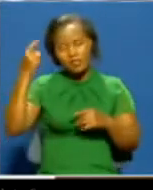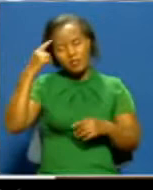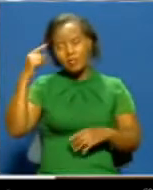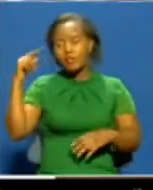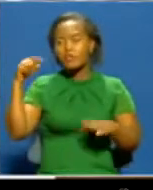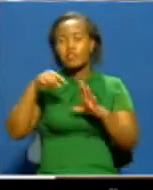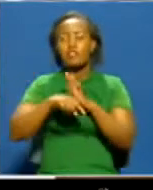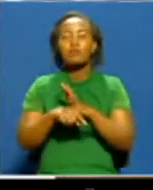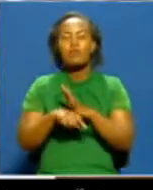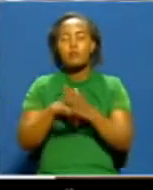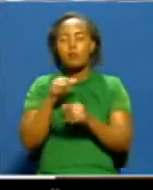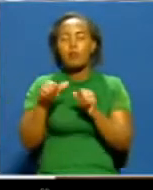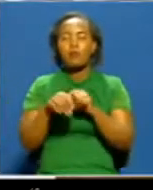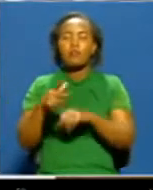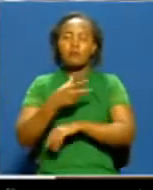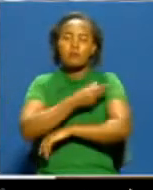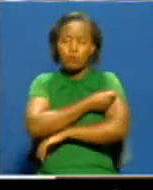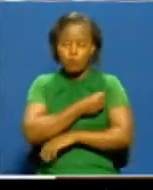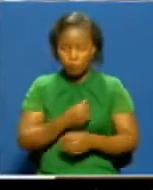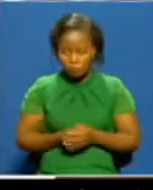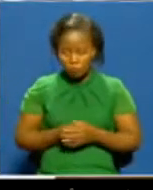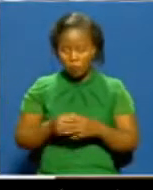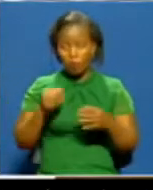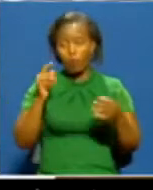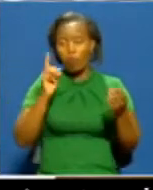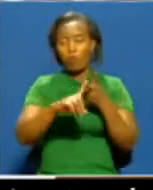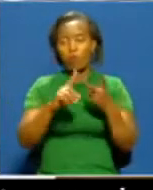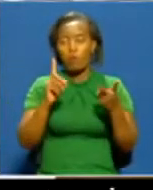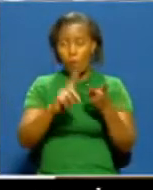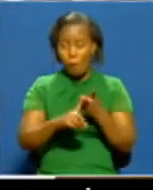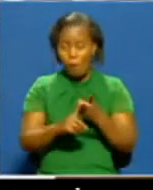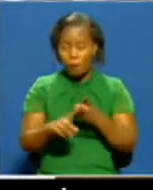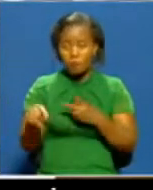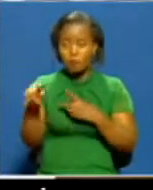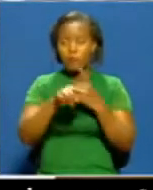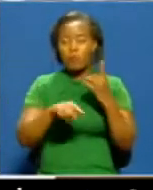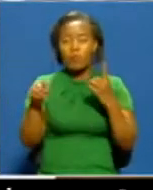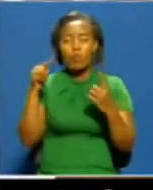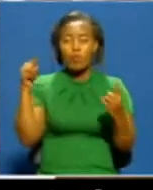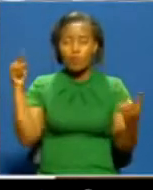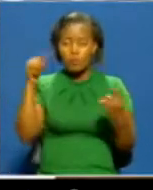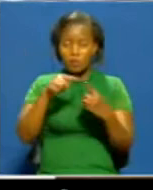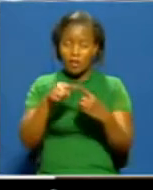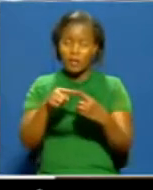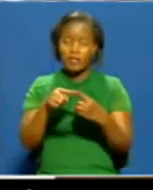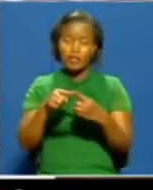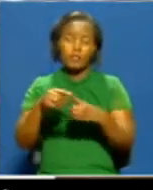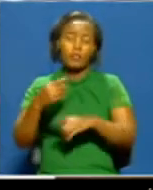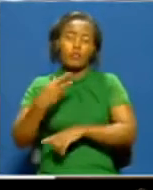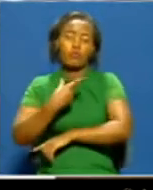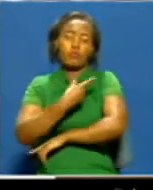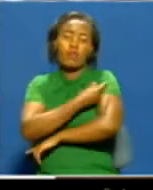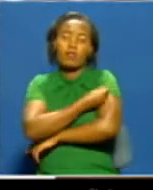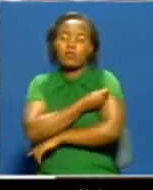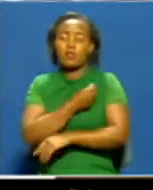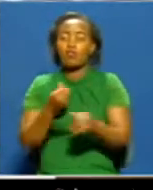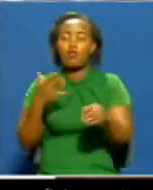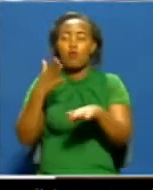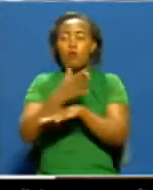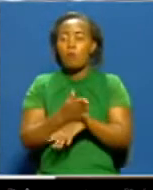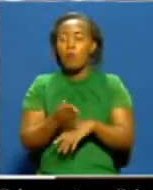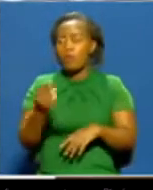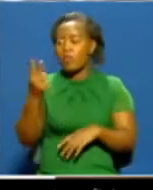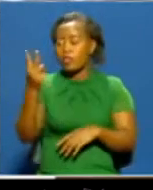from the wider view. The second thing is that our target to vaccinate the 20, in fact it's more than that,